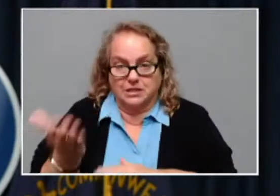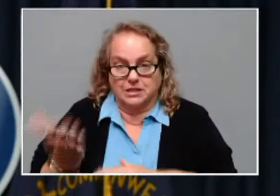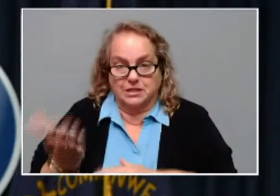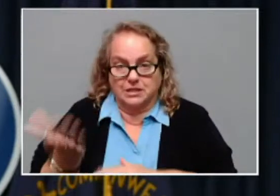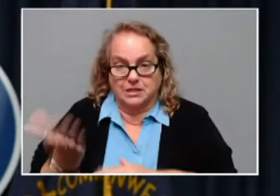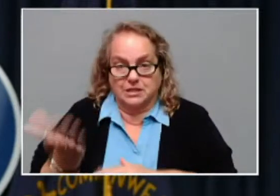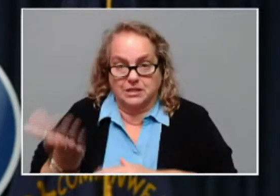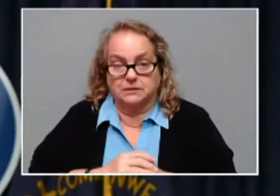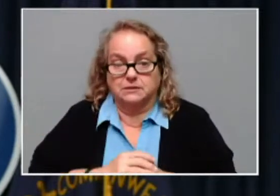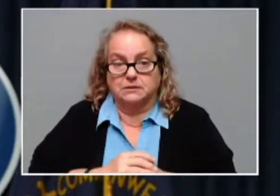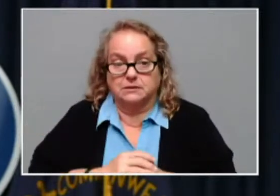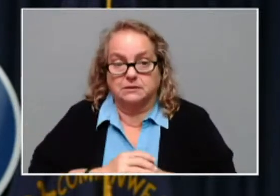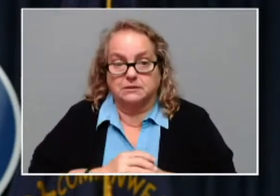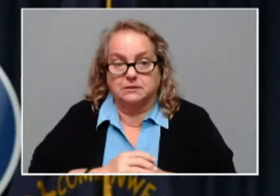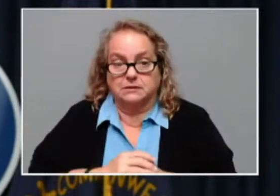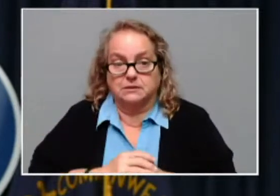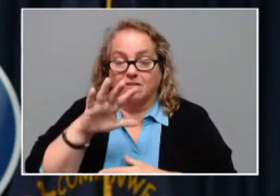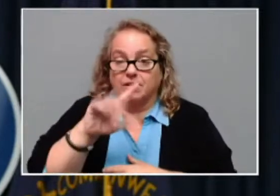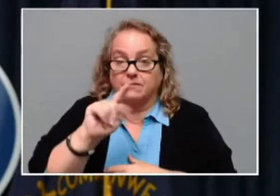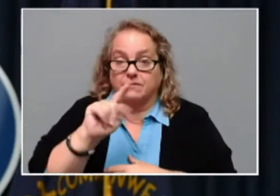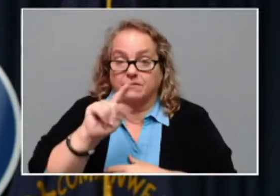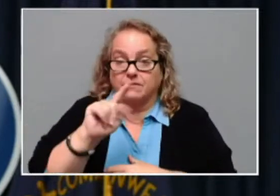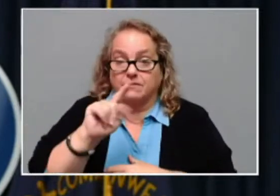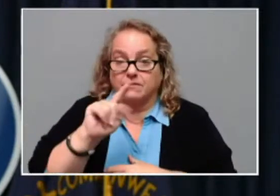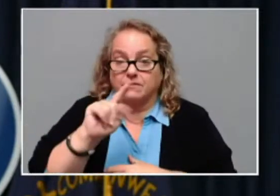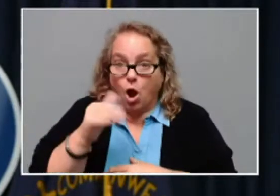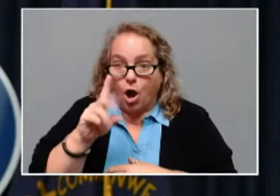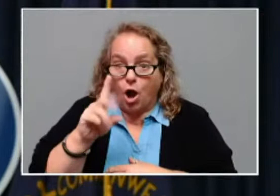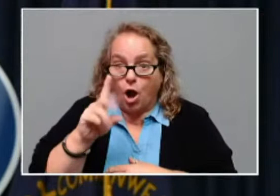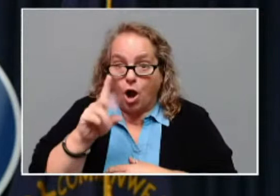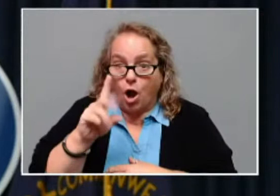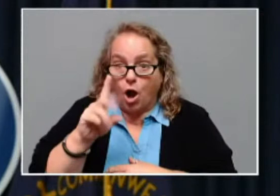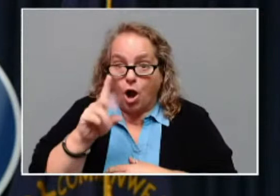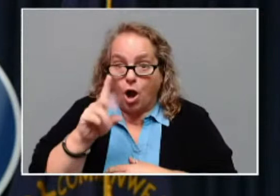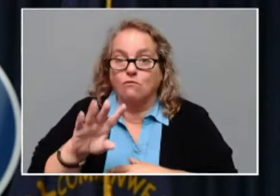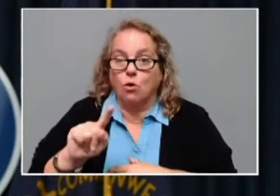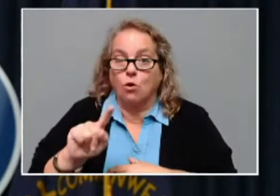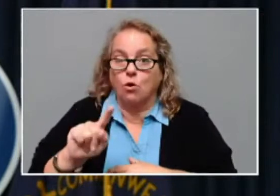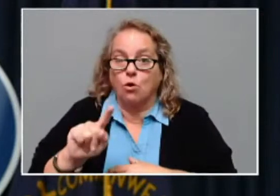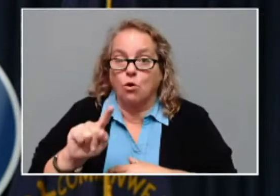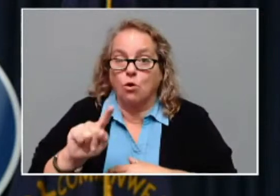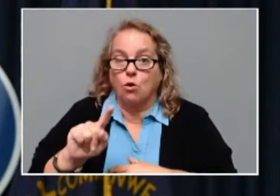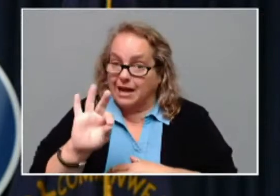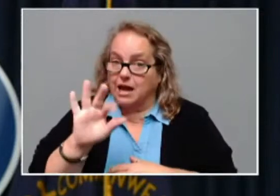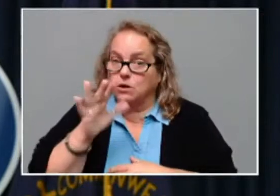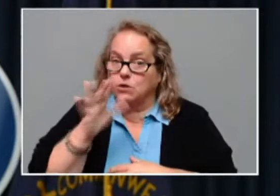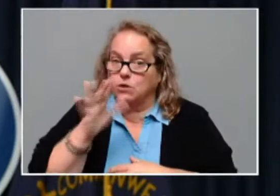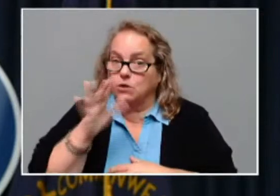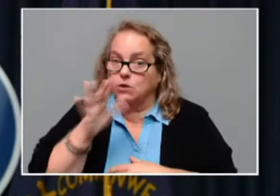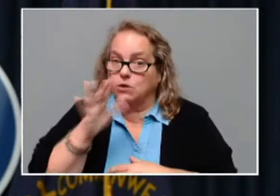included a 51-year-old man in Hardin and a 49-year-old woman in Pike. And then today,